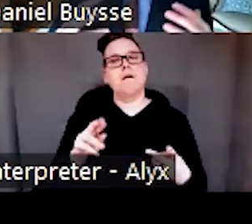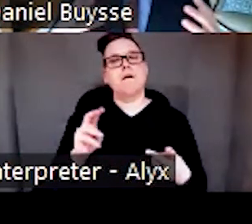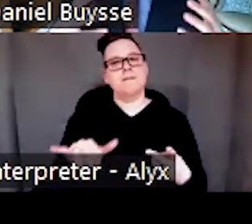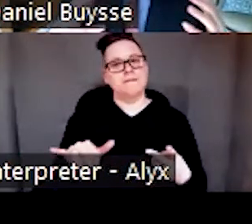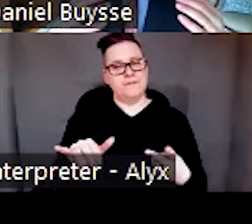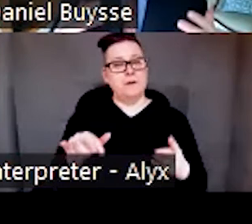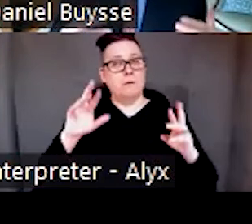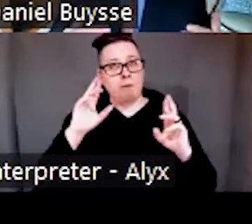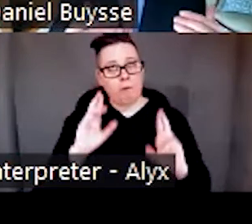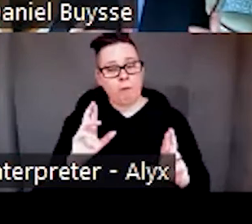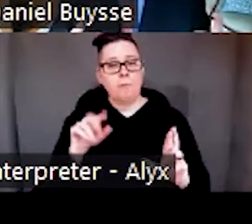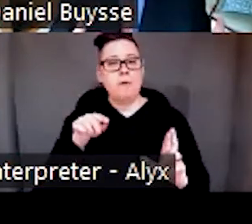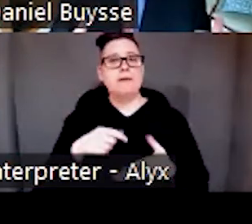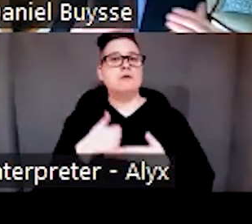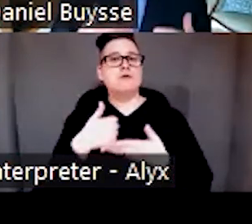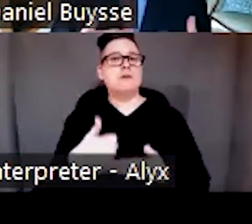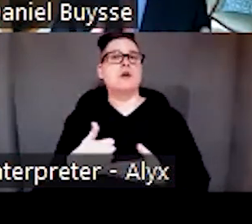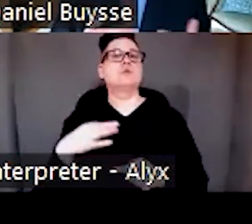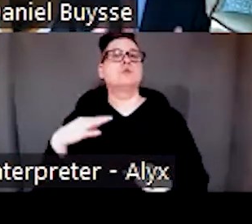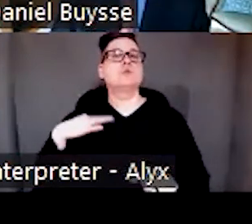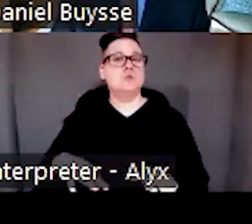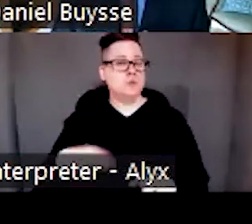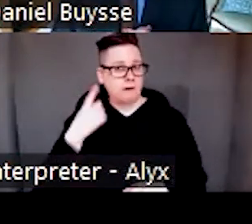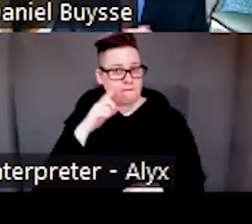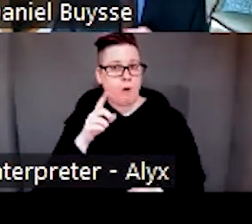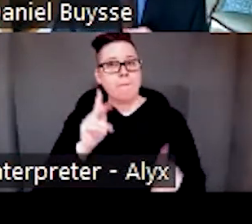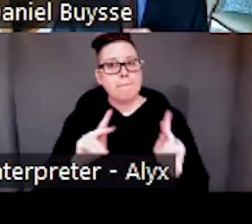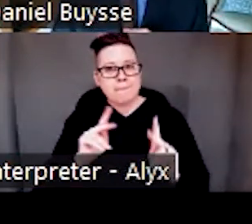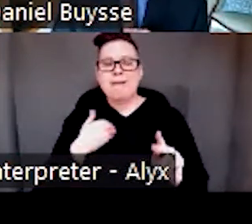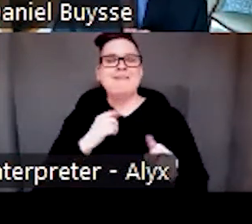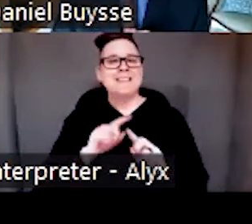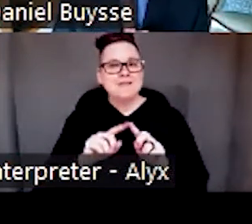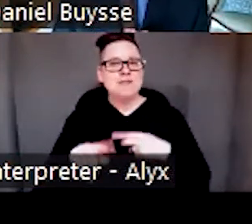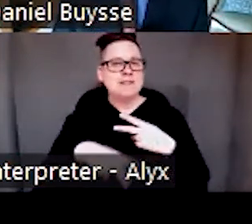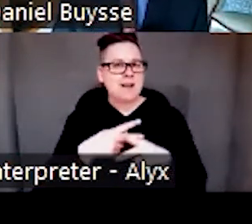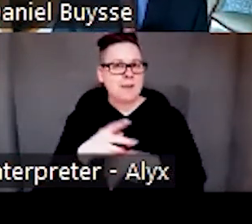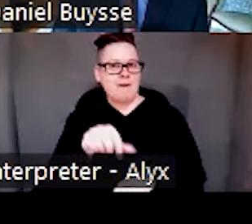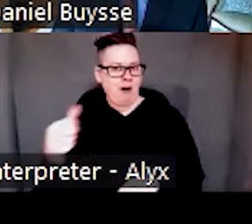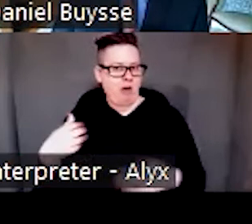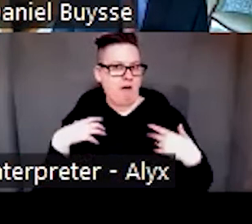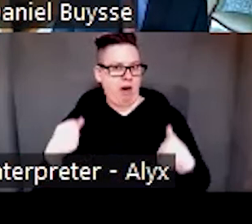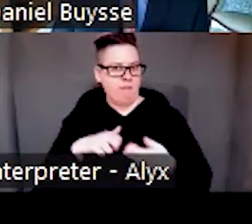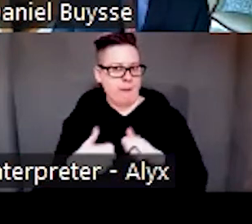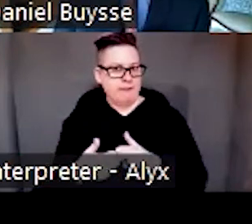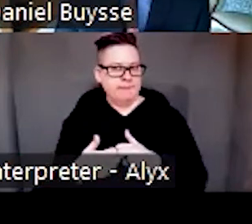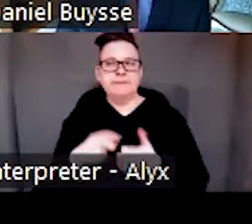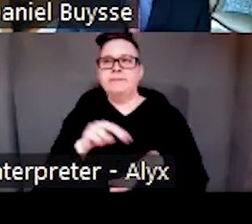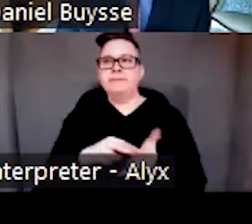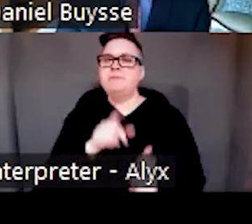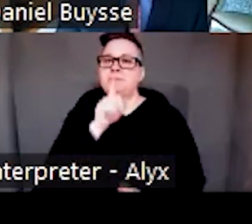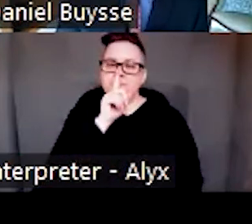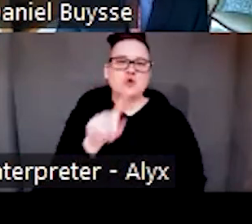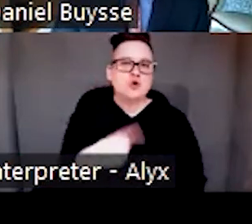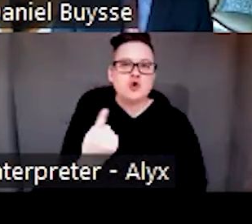was hoping that this intervention could be useful for people with various types of comorbidities, so that it wouldn't only be for people